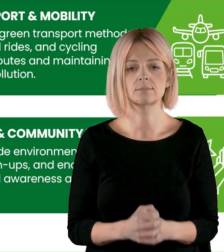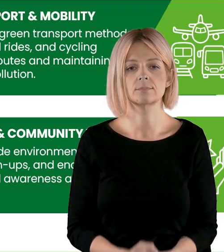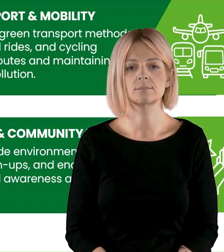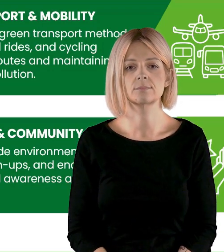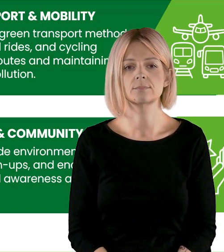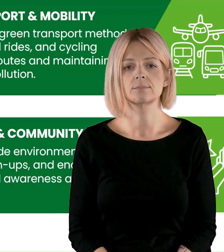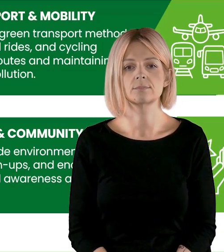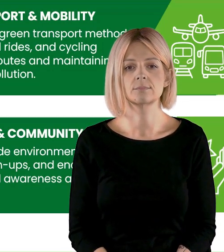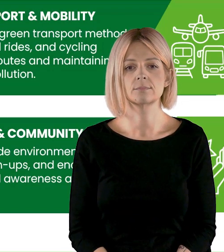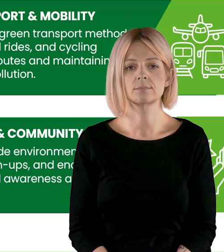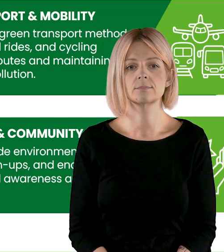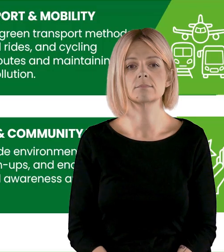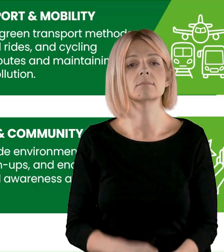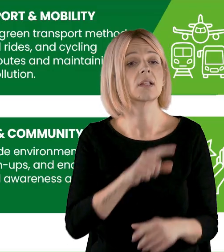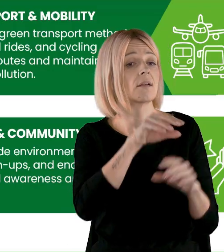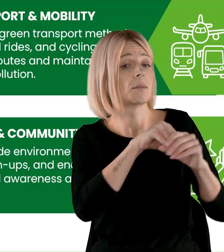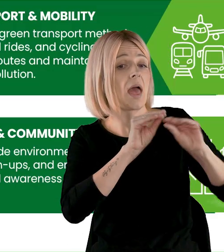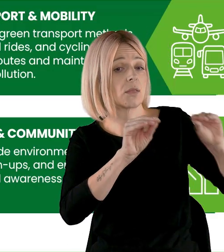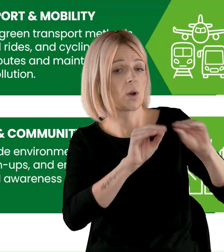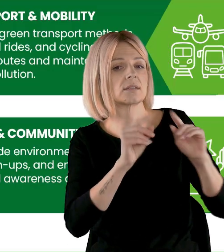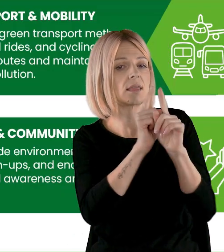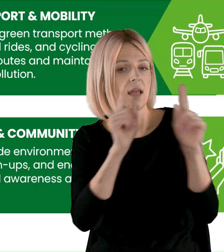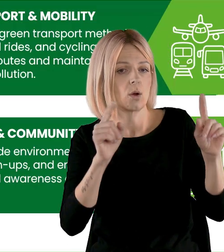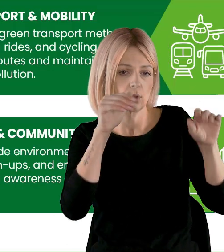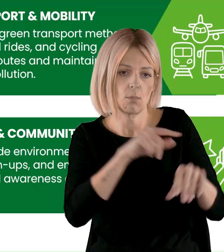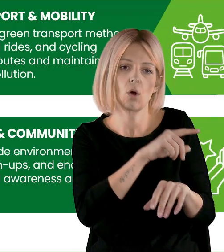share rides, cycling systems, and this kind of stuff.